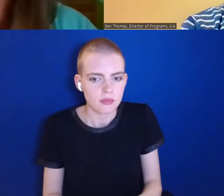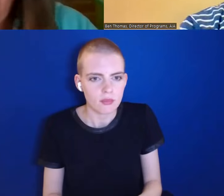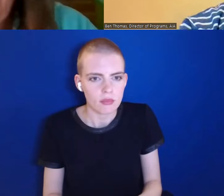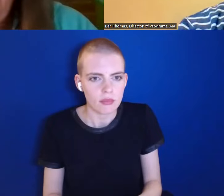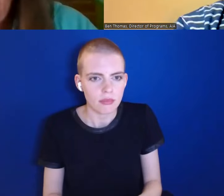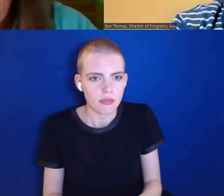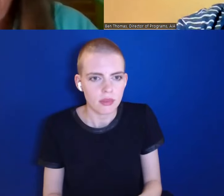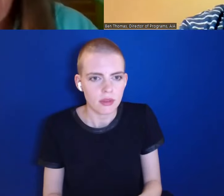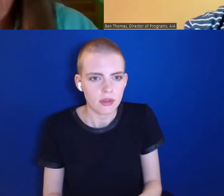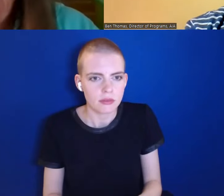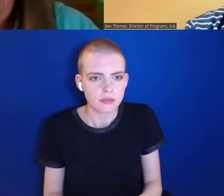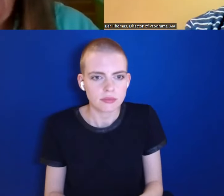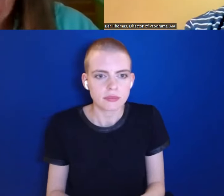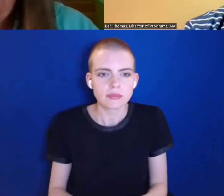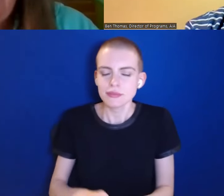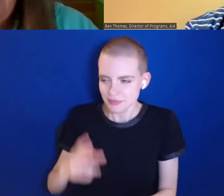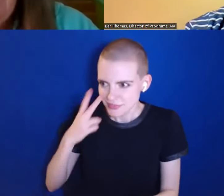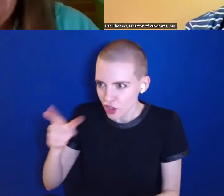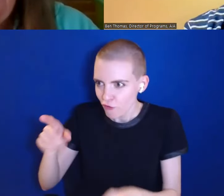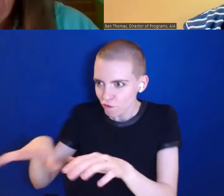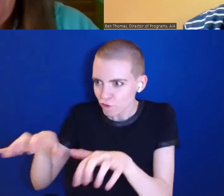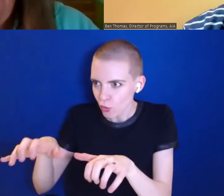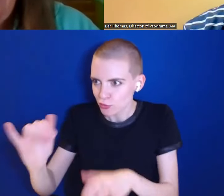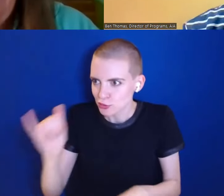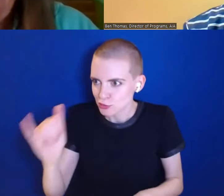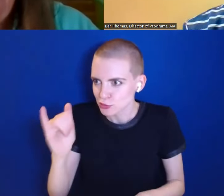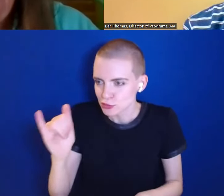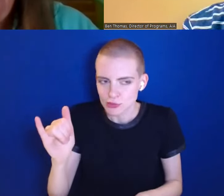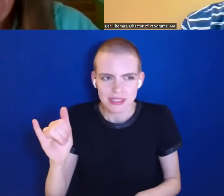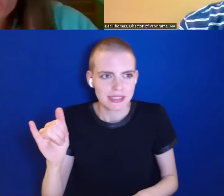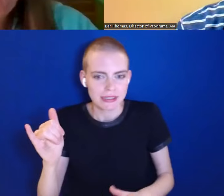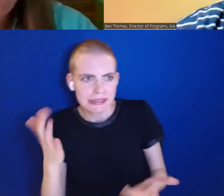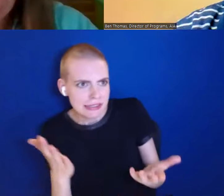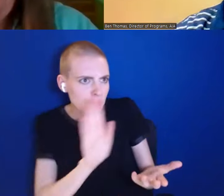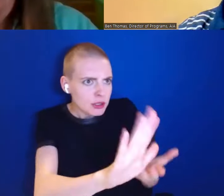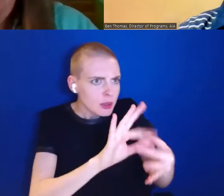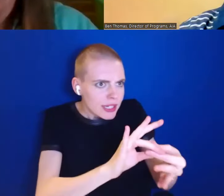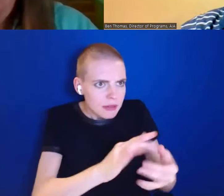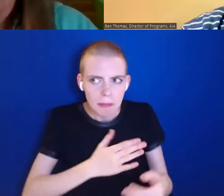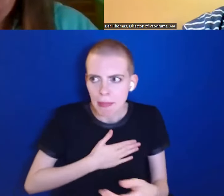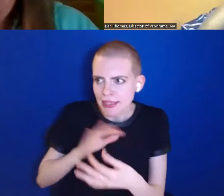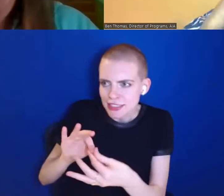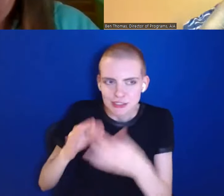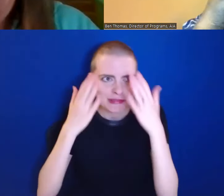Yeah. Okay. I saw you froze. It says my so internet I'm not sure if it's my connection or your connection, but